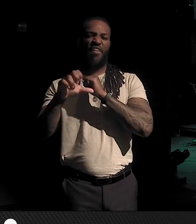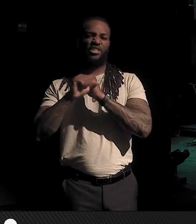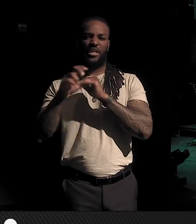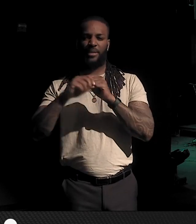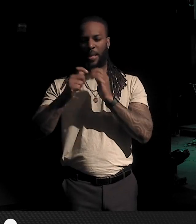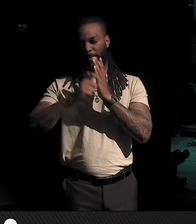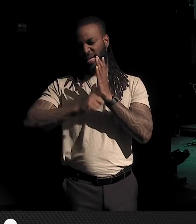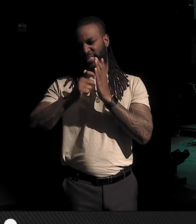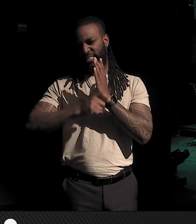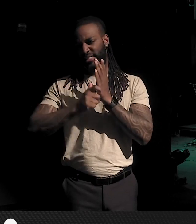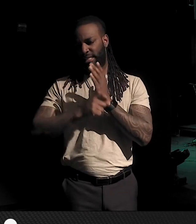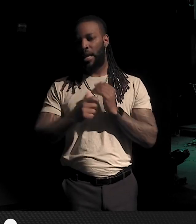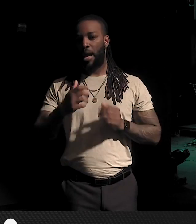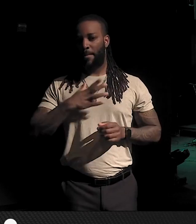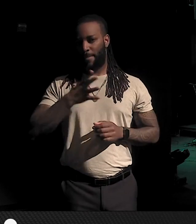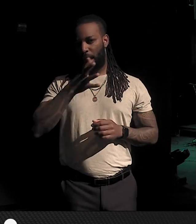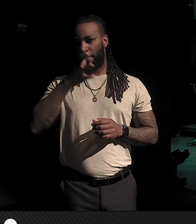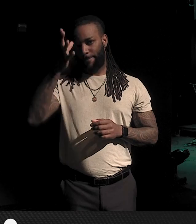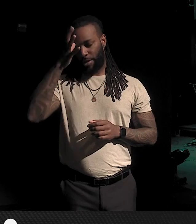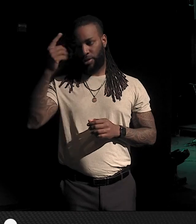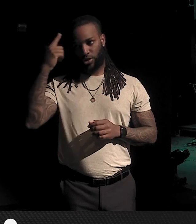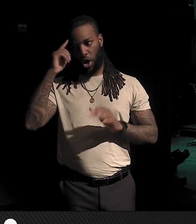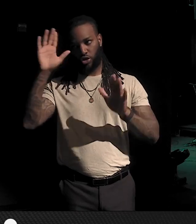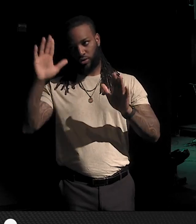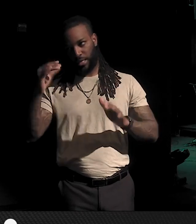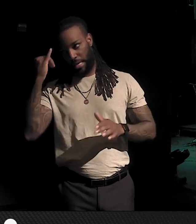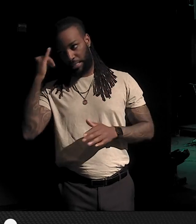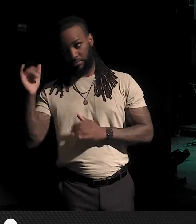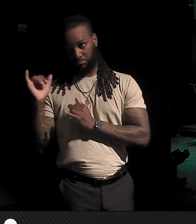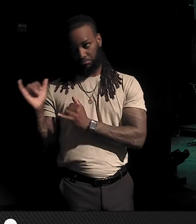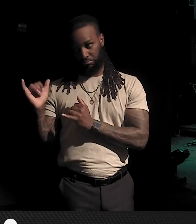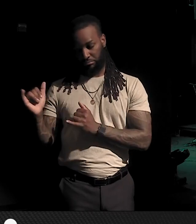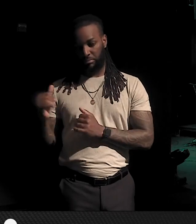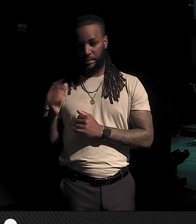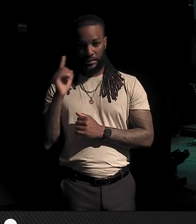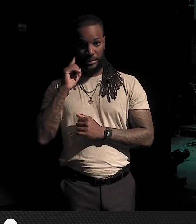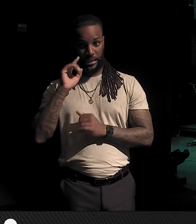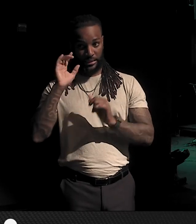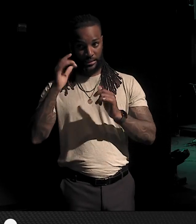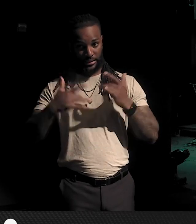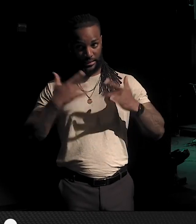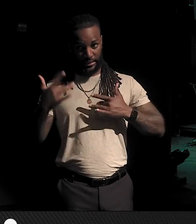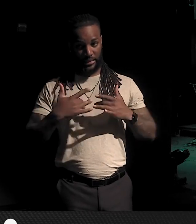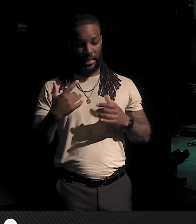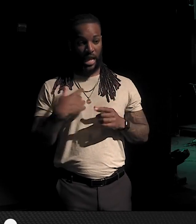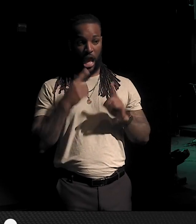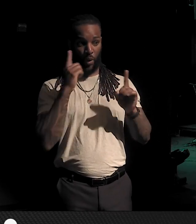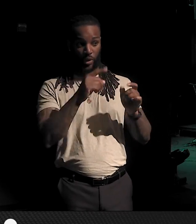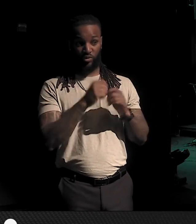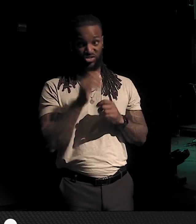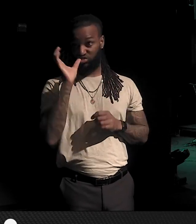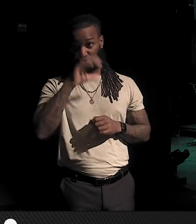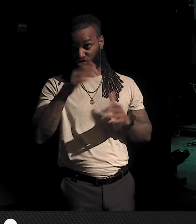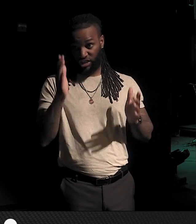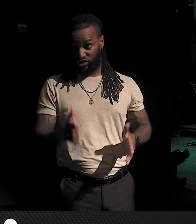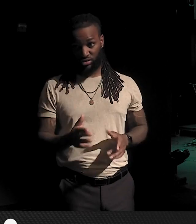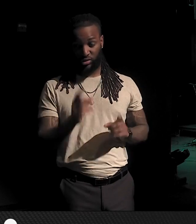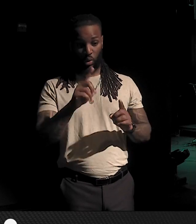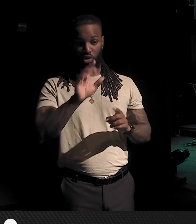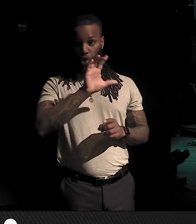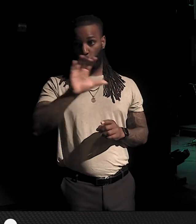and my parents thought it was a great idea. I thought it was a great idea. It sounded exciting to me. I went off with these strangers to Costa Rica with